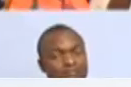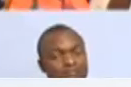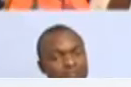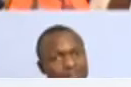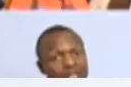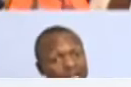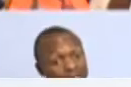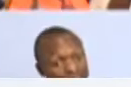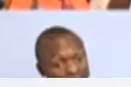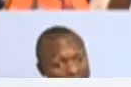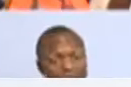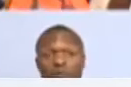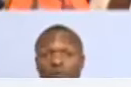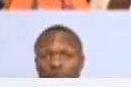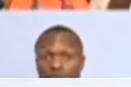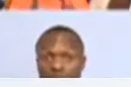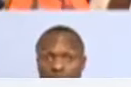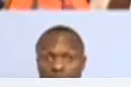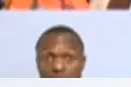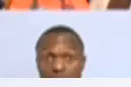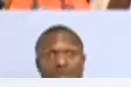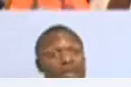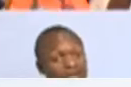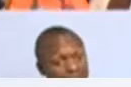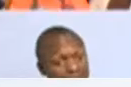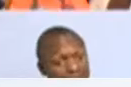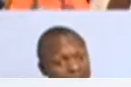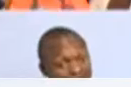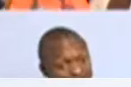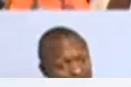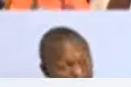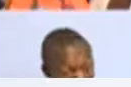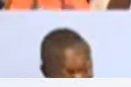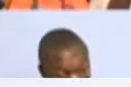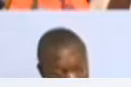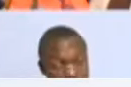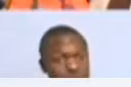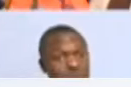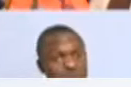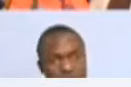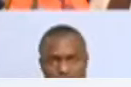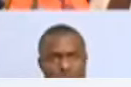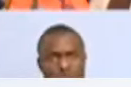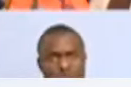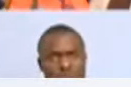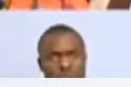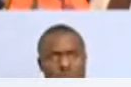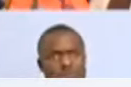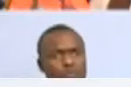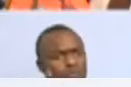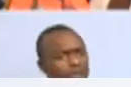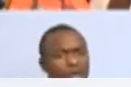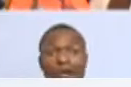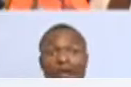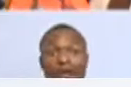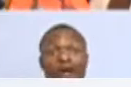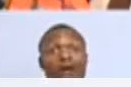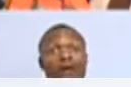some lacunas can lead us to a situation where we could have no general election for